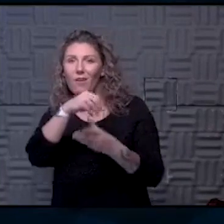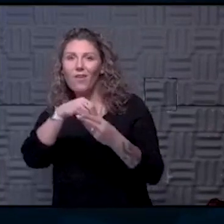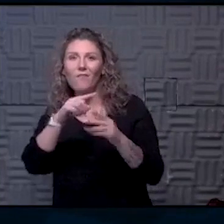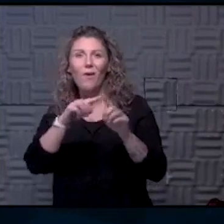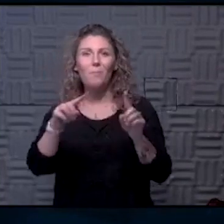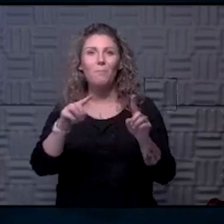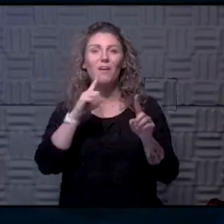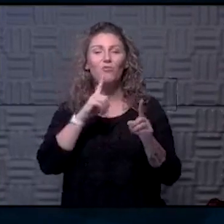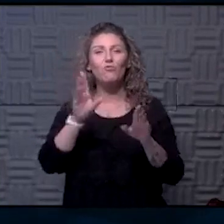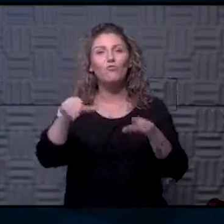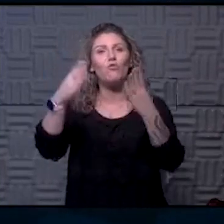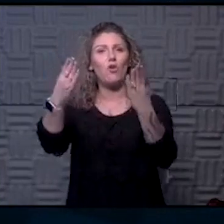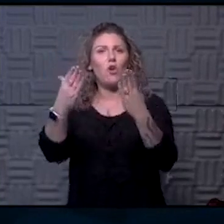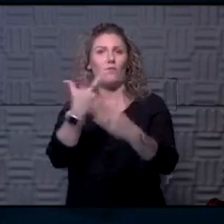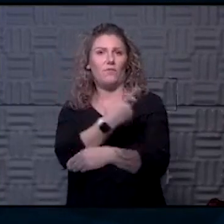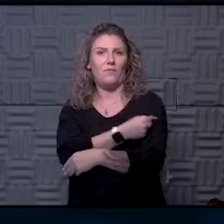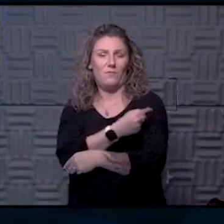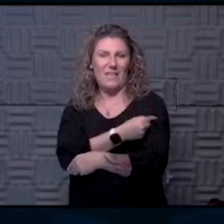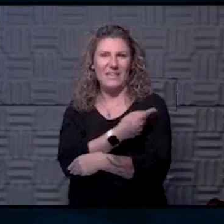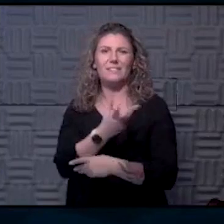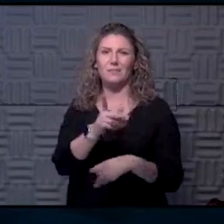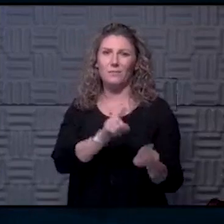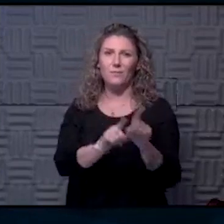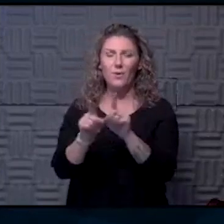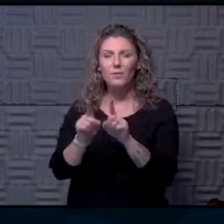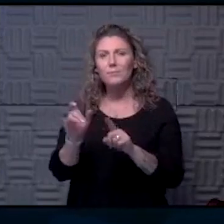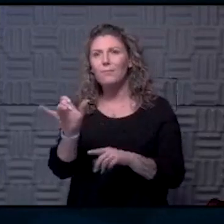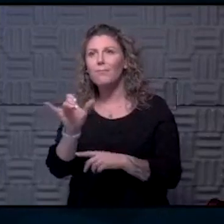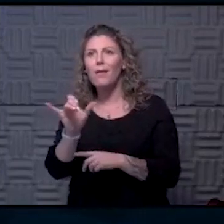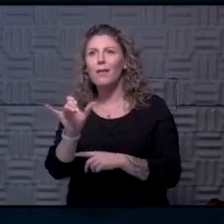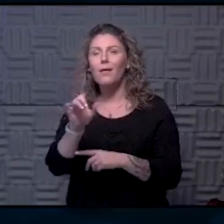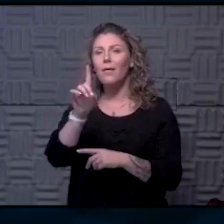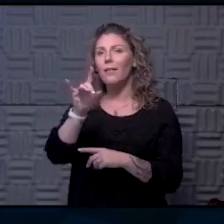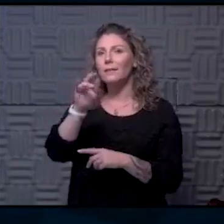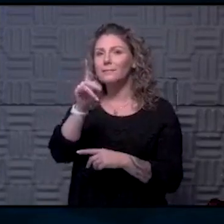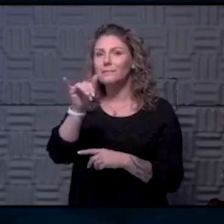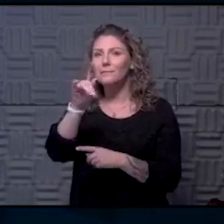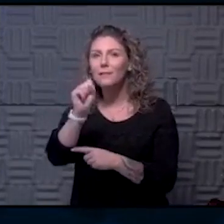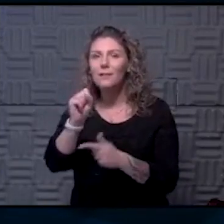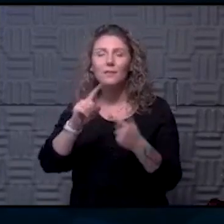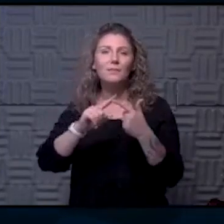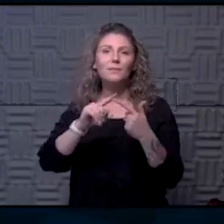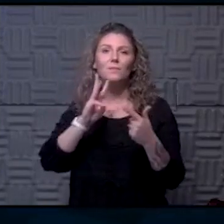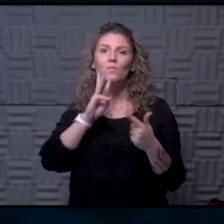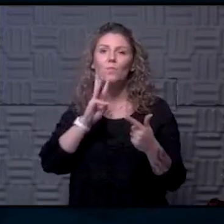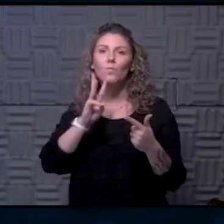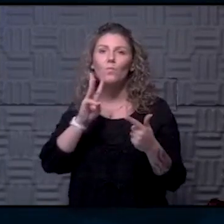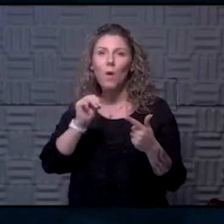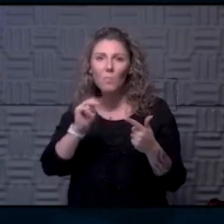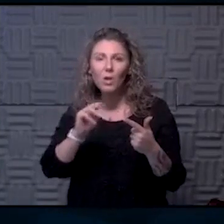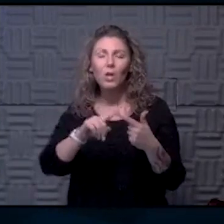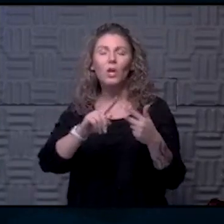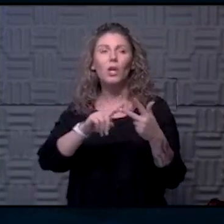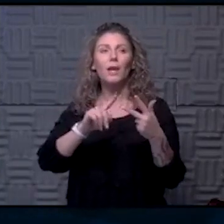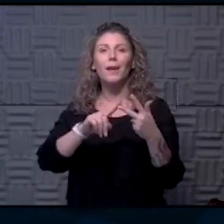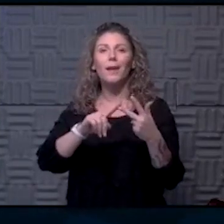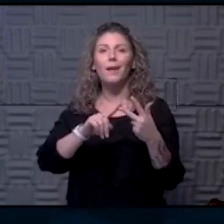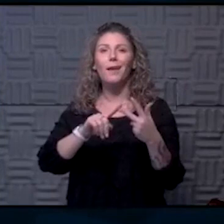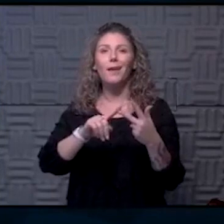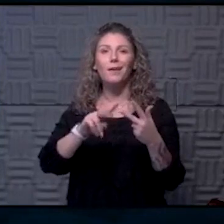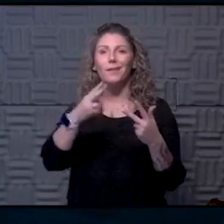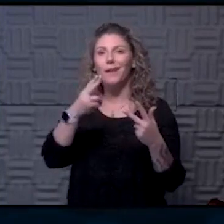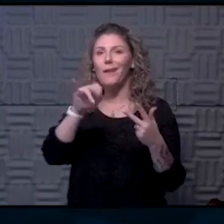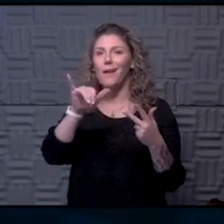offering vaccine in Shawnee County as well. That would include places like Dillon's, Walmart, and Hy-Vee. But we've had great